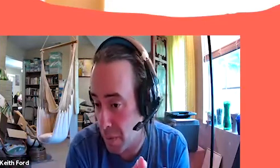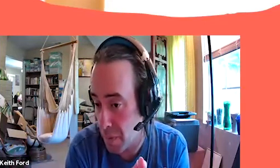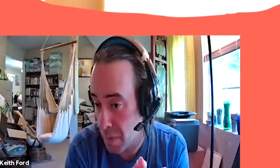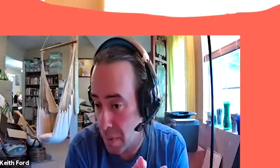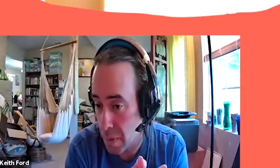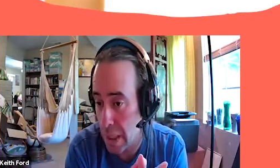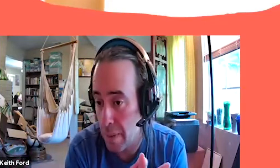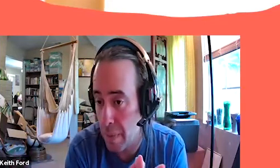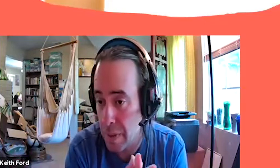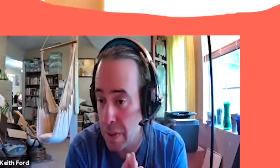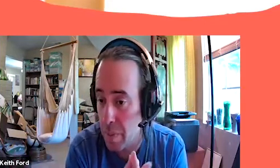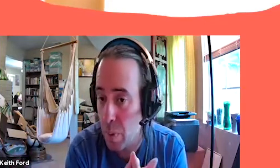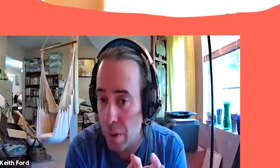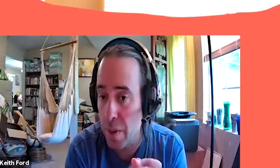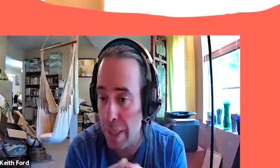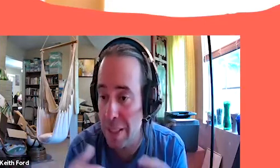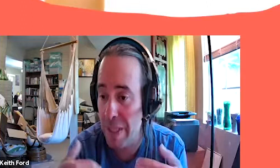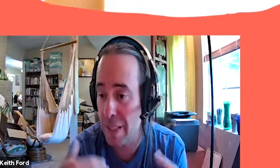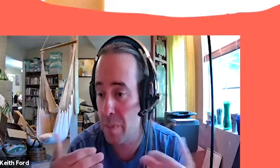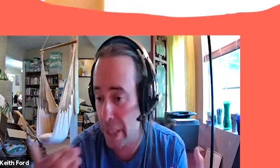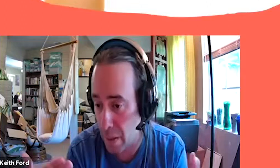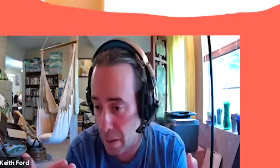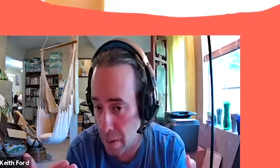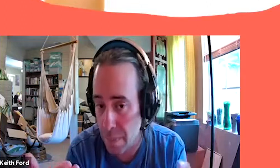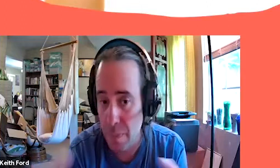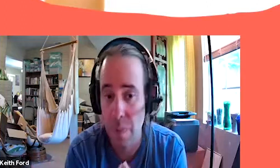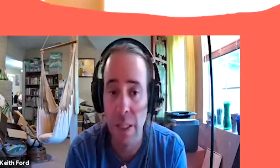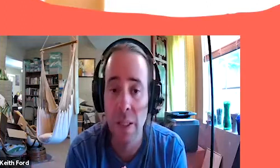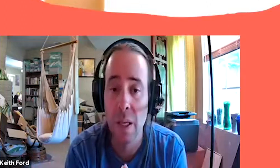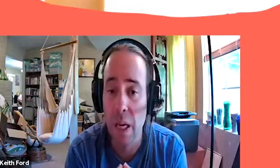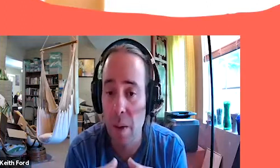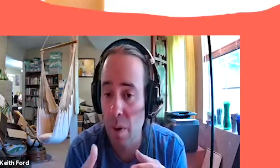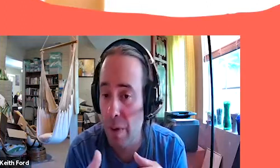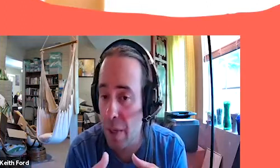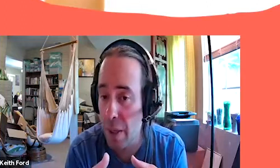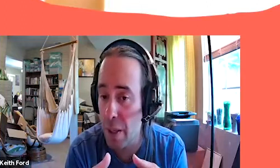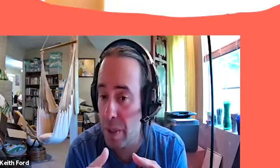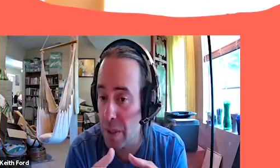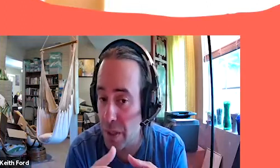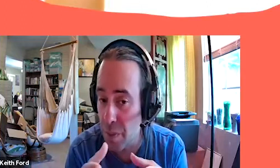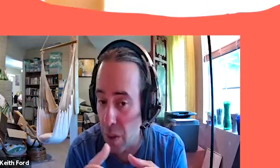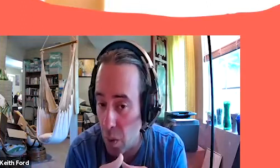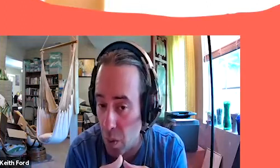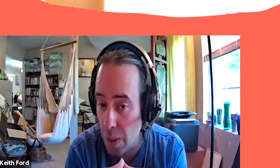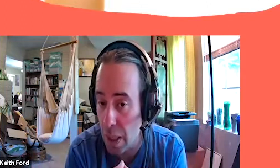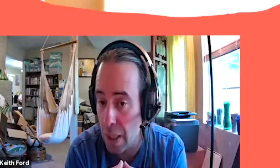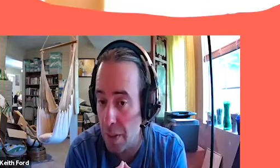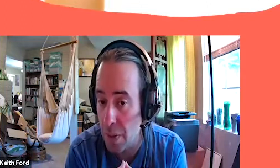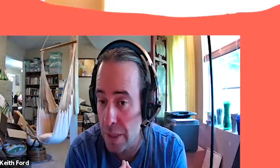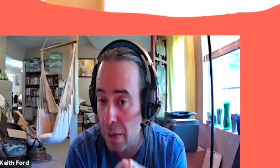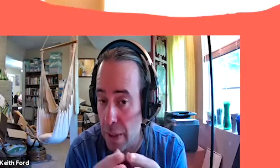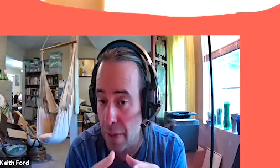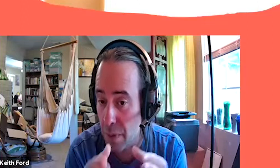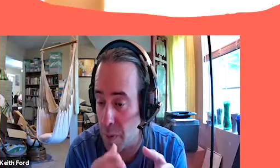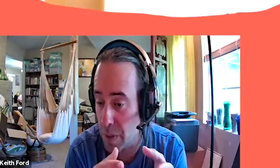personally punitive. This is important. They're meant to make us better. Okay, we are evaluated on the positions that we hold and